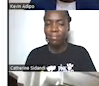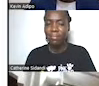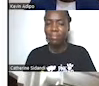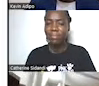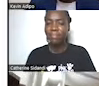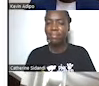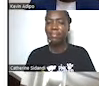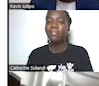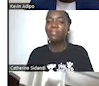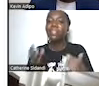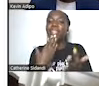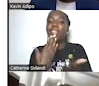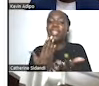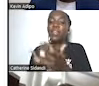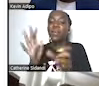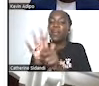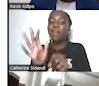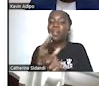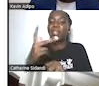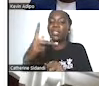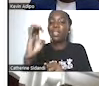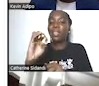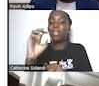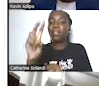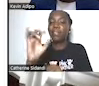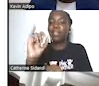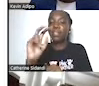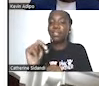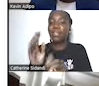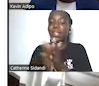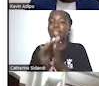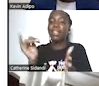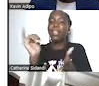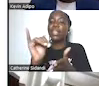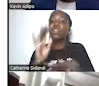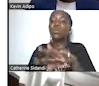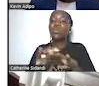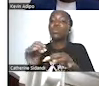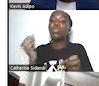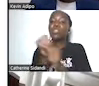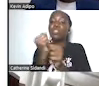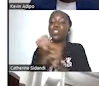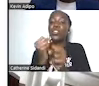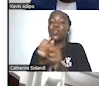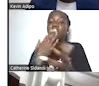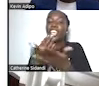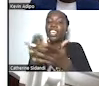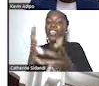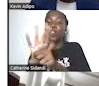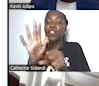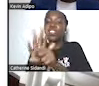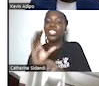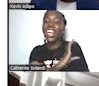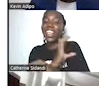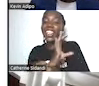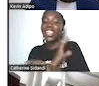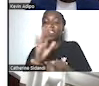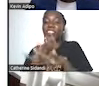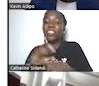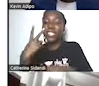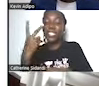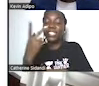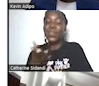Thank you very much, Kevin. That was a wonderful job. Good job to you. Thank you very much, Catherine. It's good to see you.